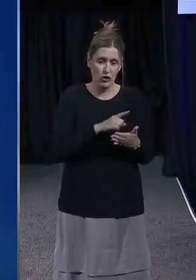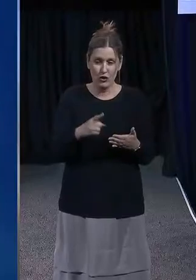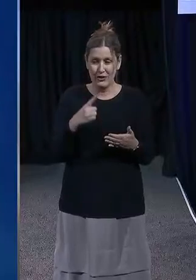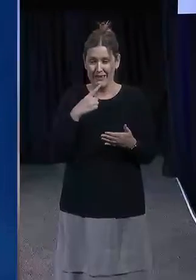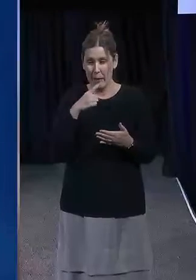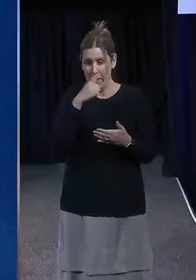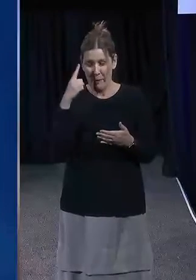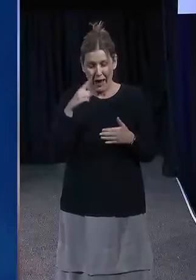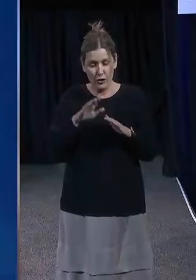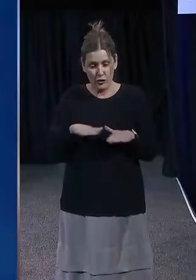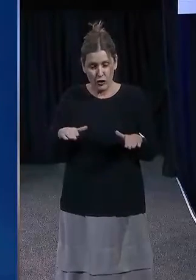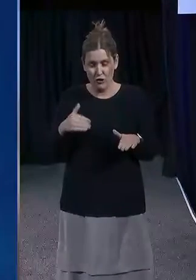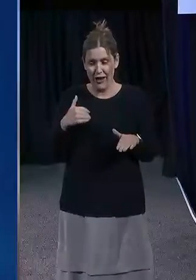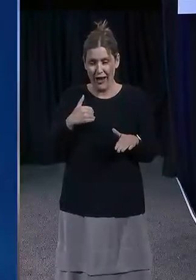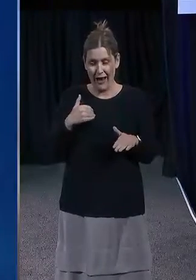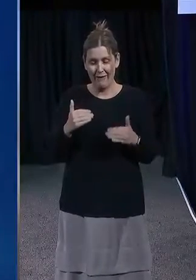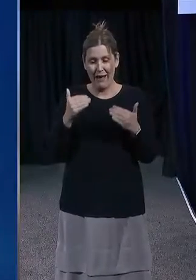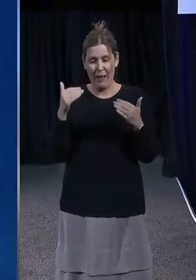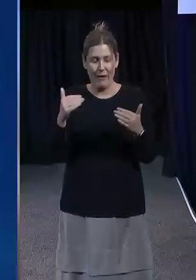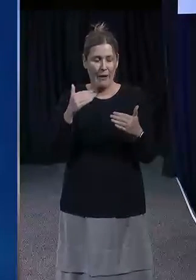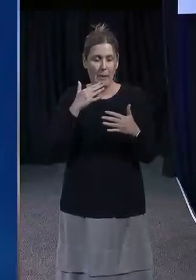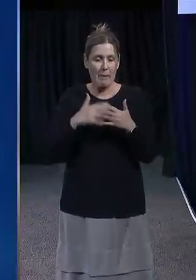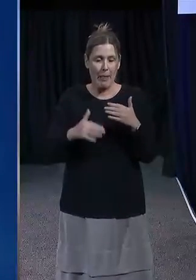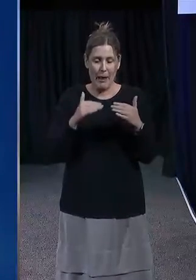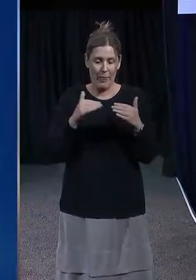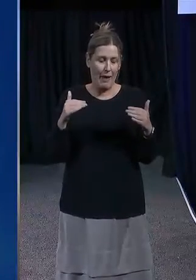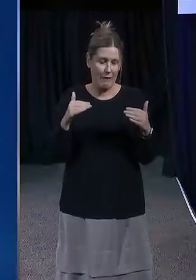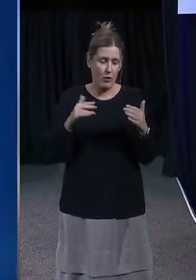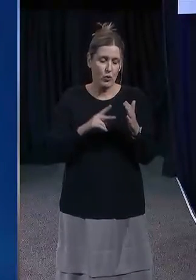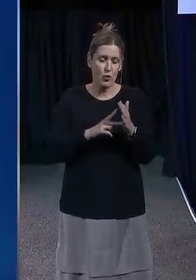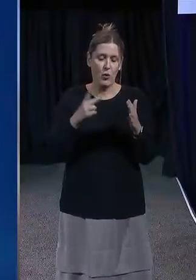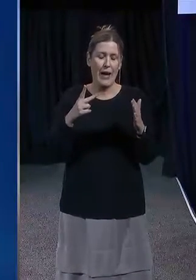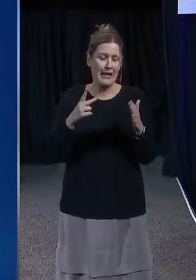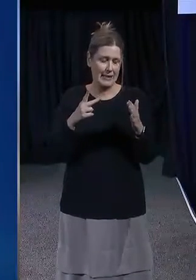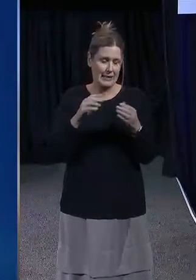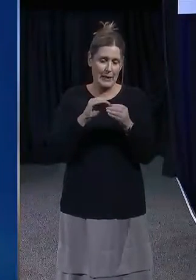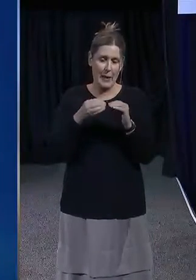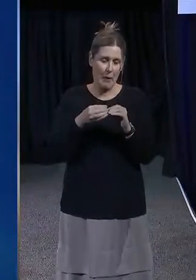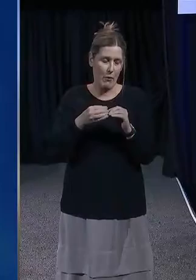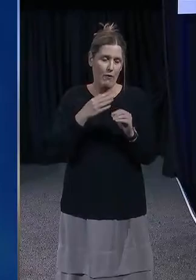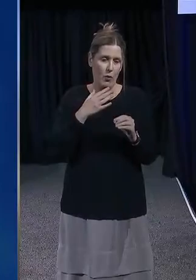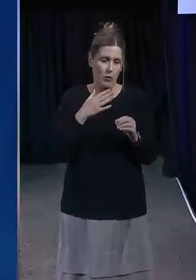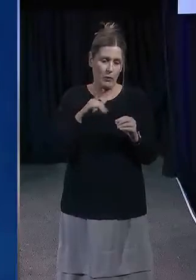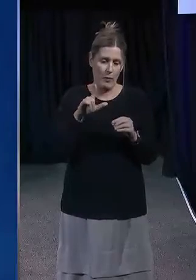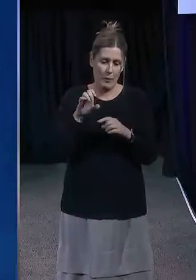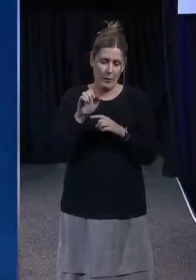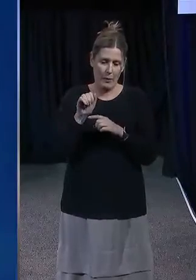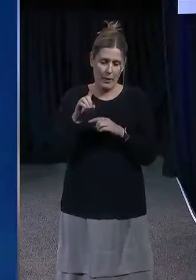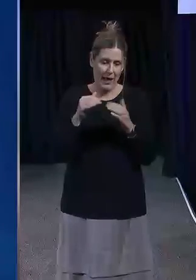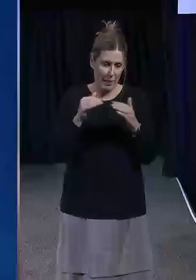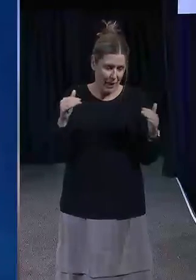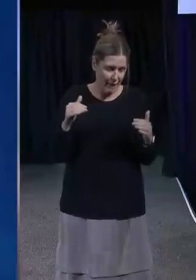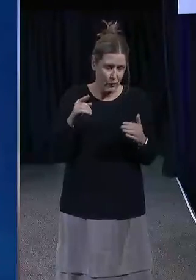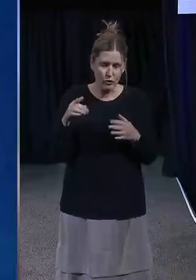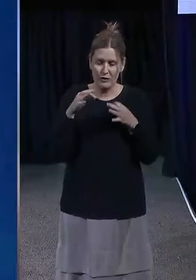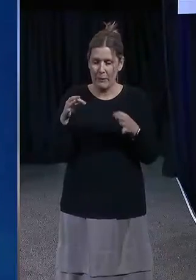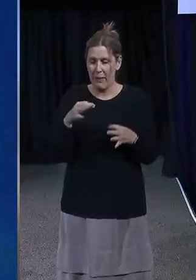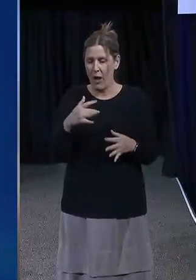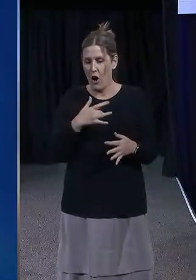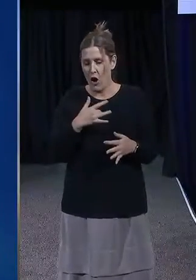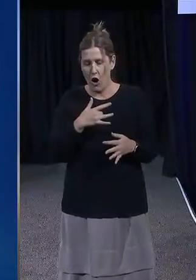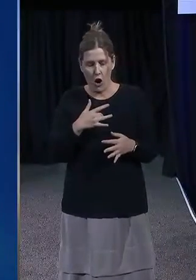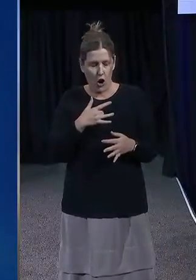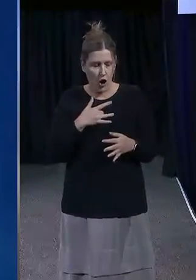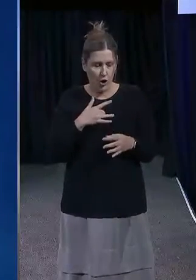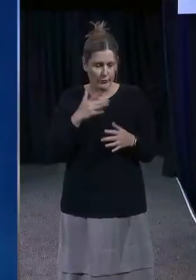children have a higher and elevated blood level, twice as high as white children. She talked about heart conditions, infant mortality. She